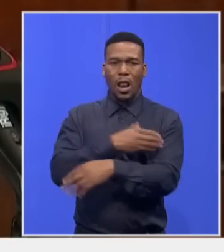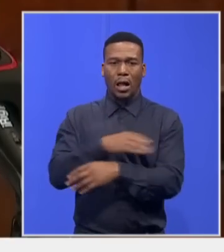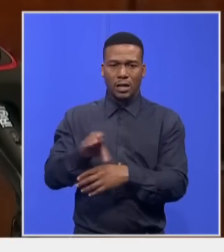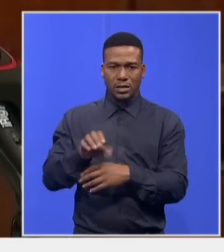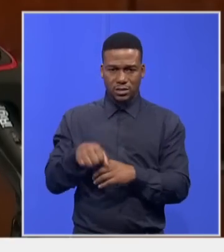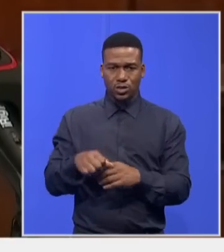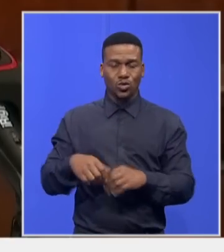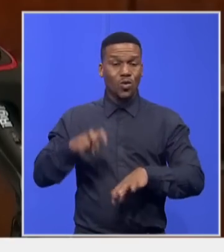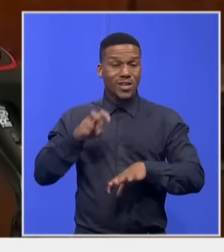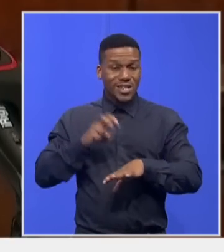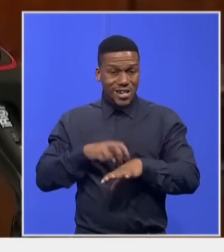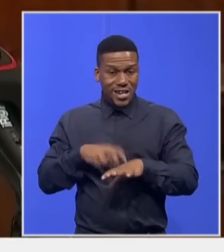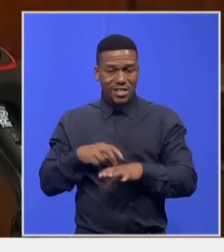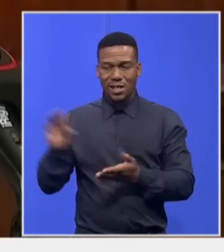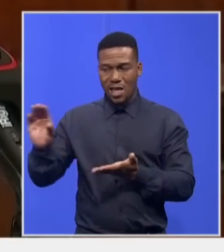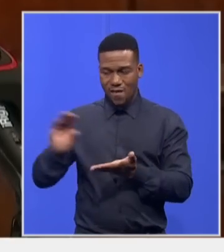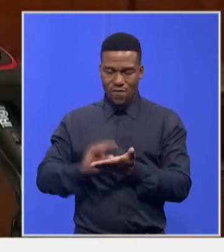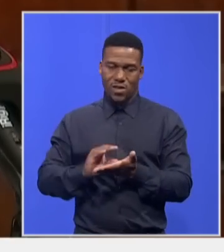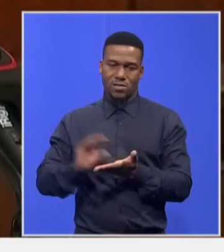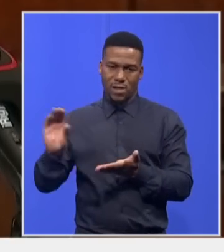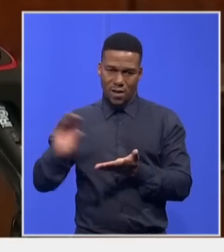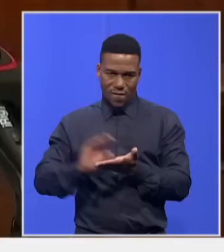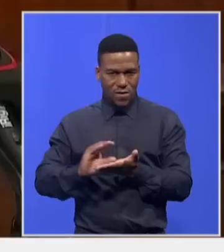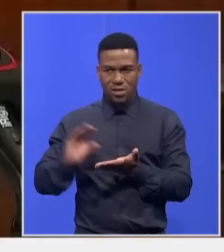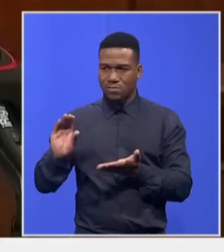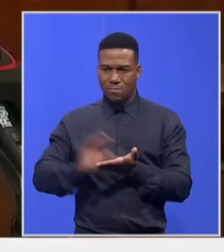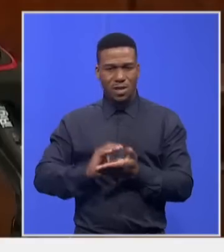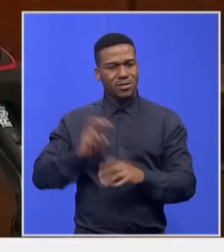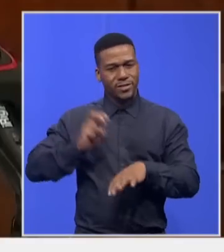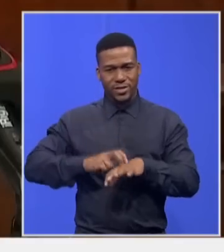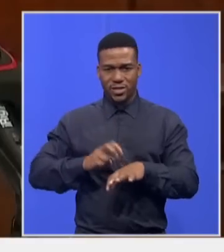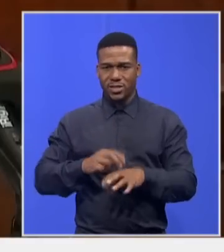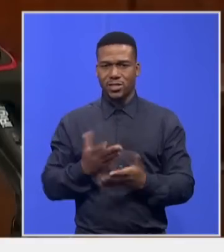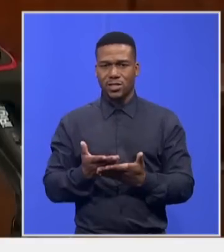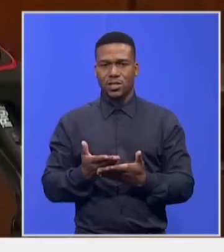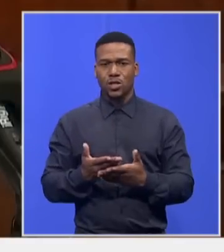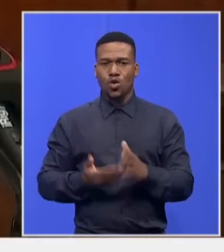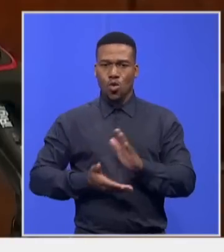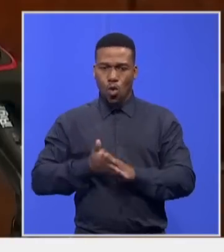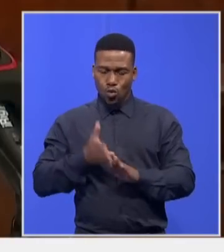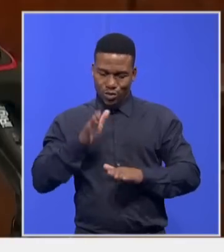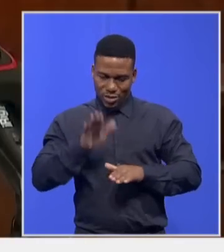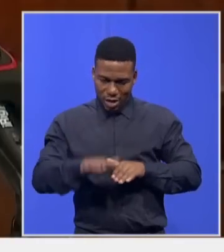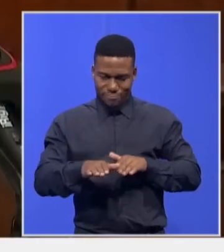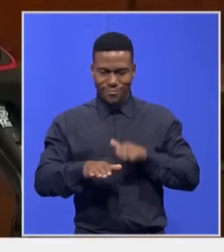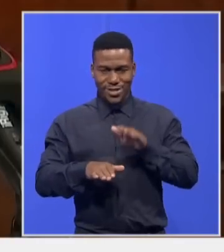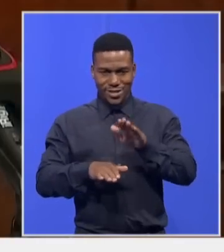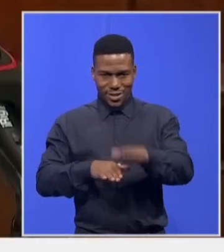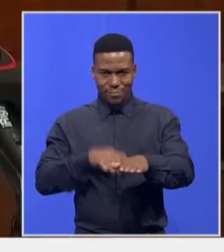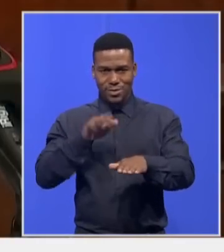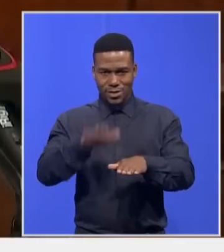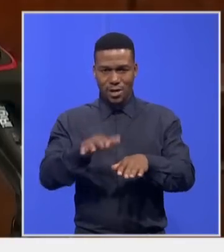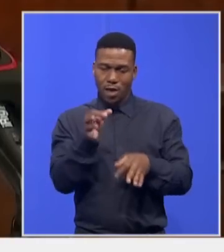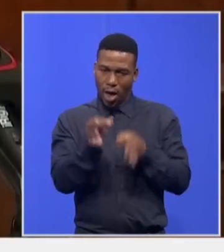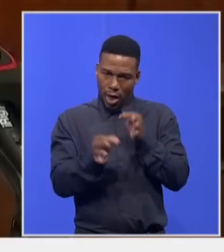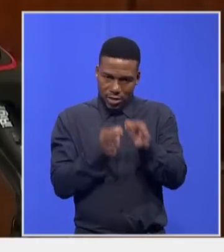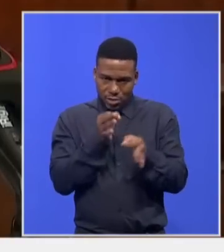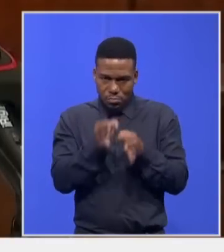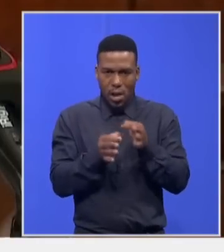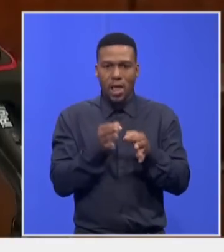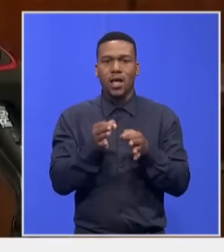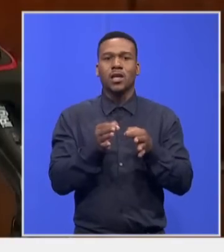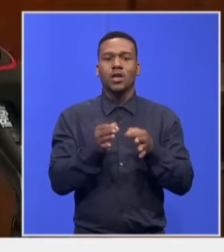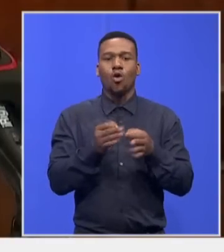the grid, and that's a conversation. We'll come back to you so that we take you step by step, and there's an appreciation of what is